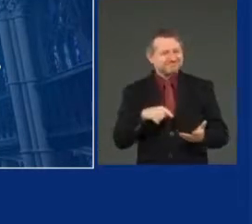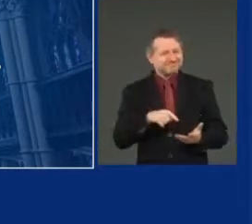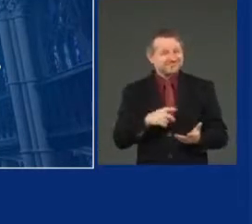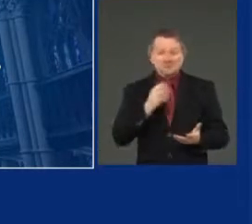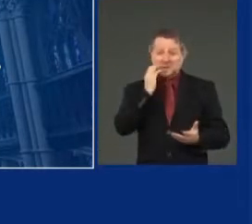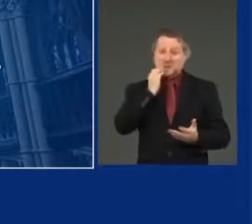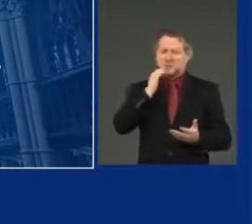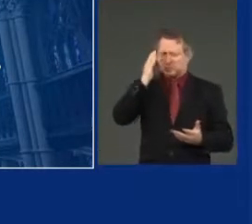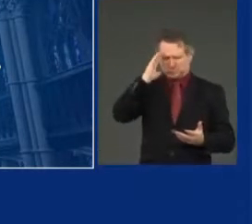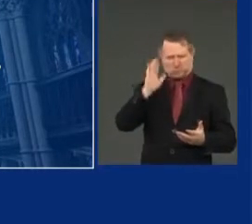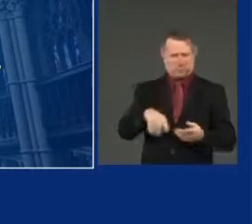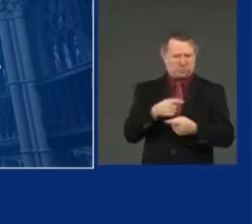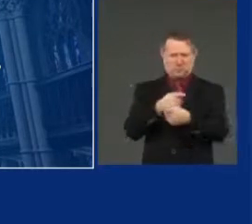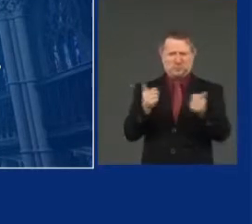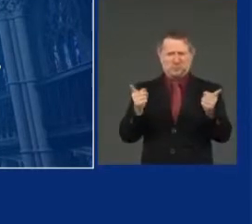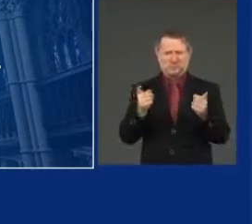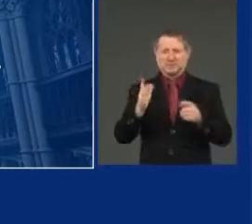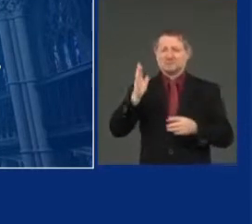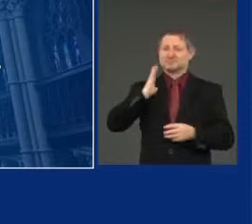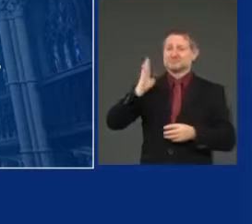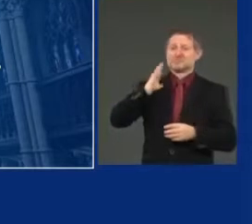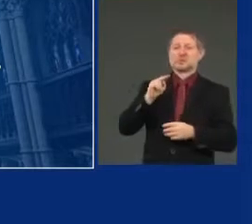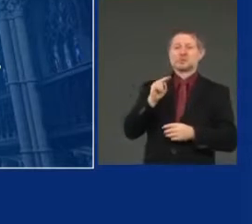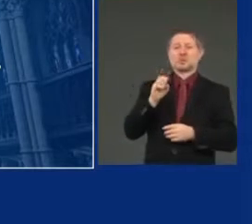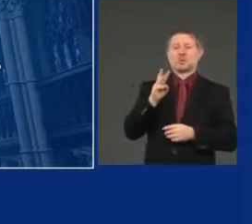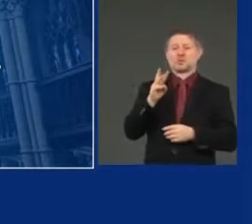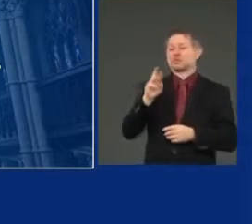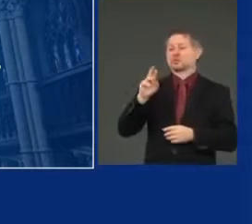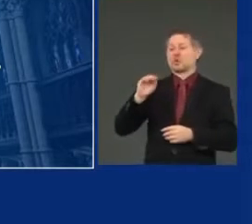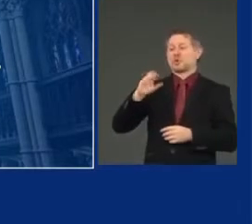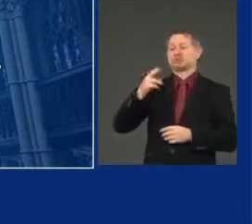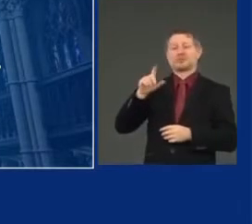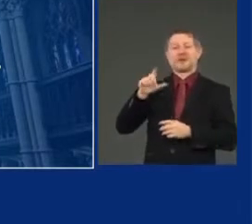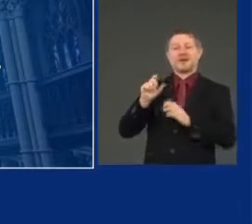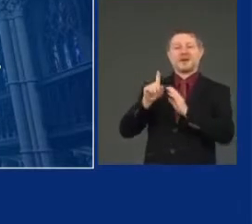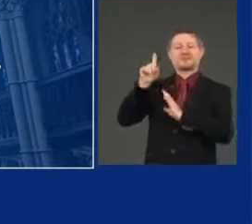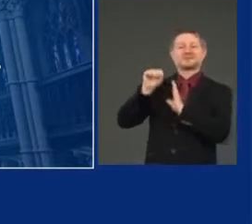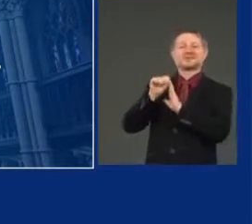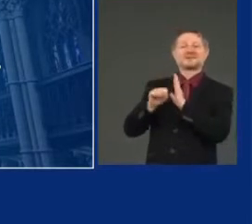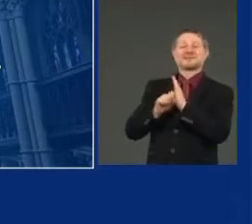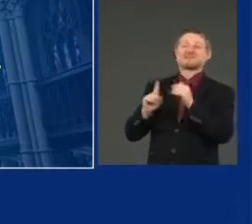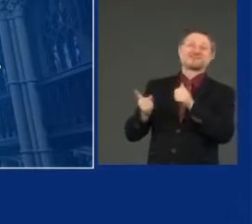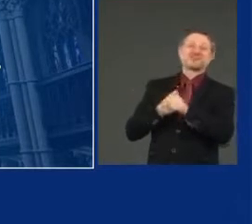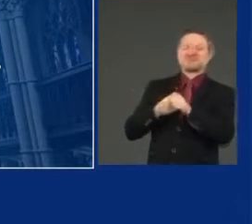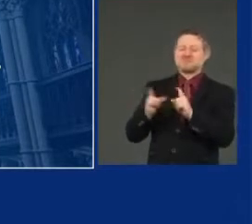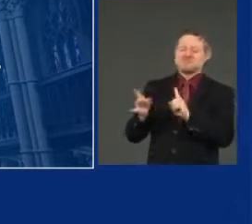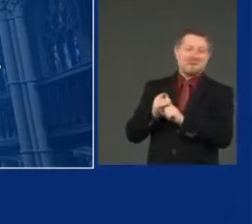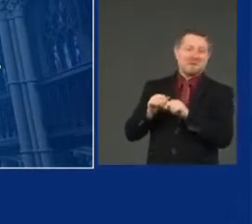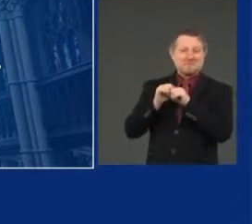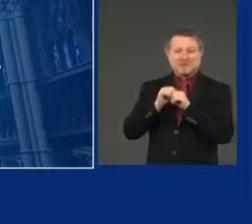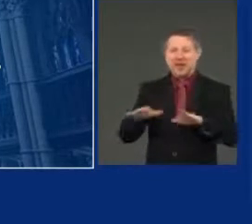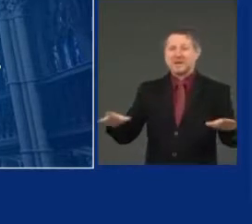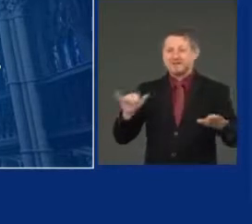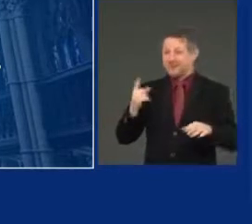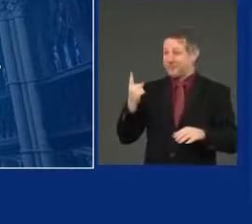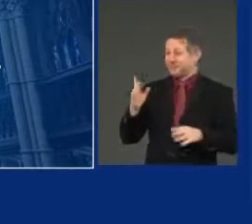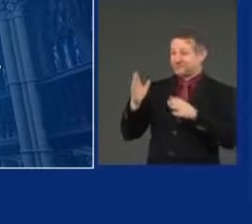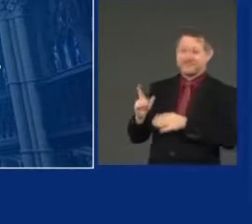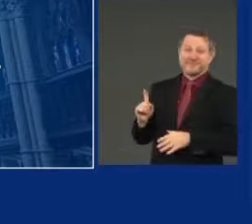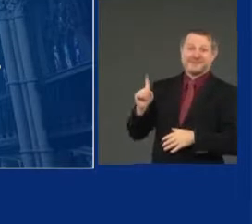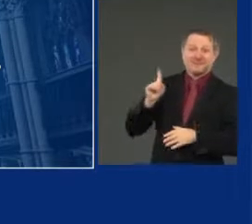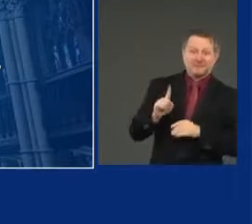know from New Rochelle, Westchester, the first hot spot, that religious ceremonies can be very dangerous.